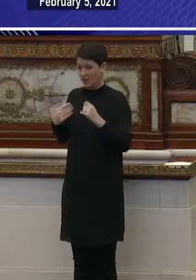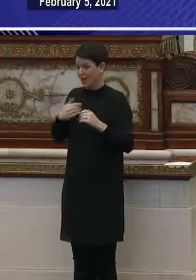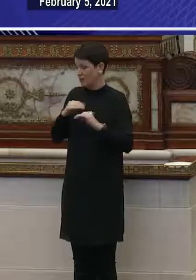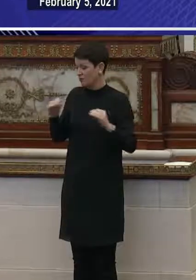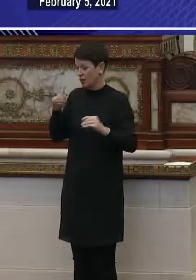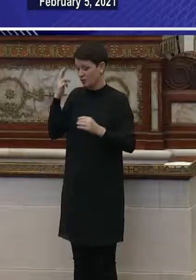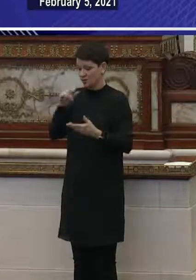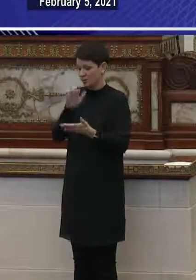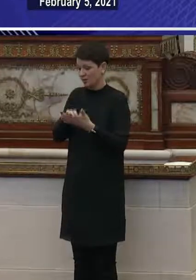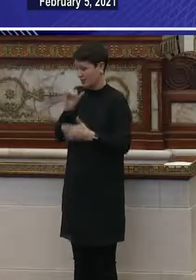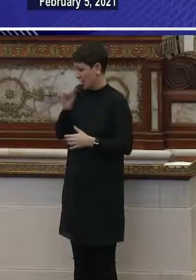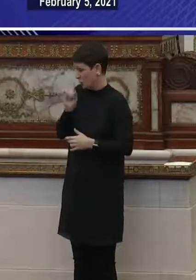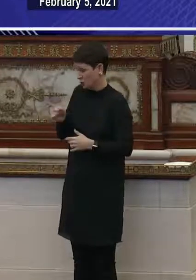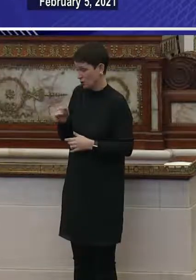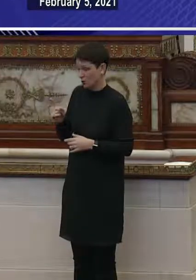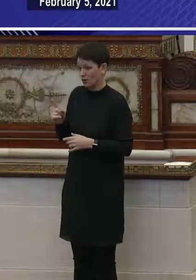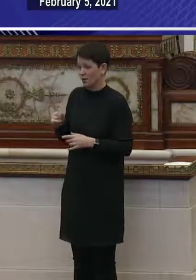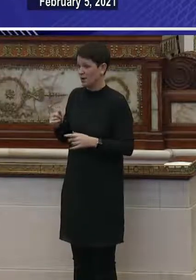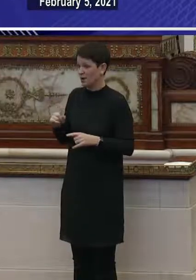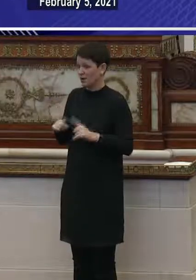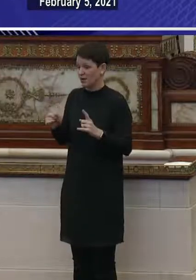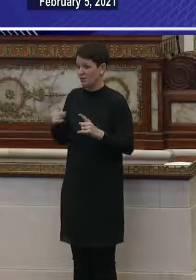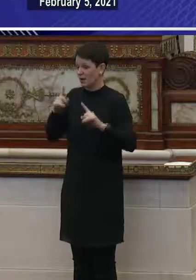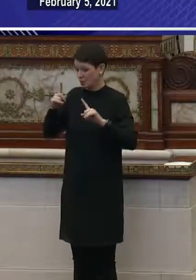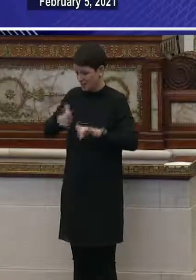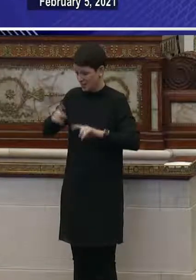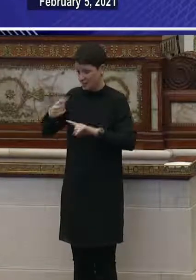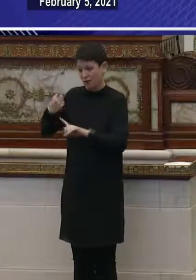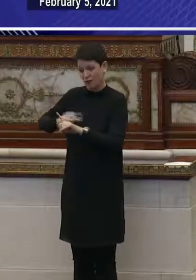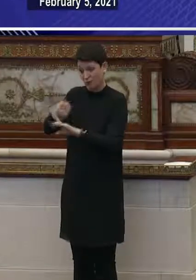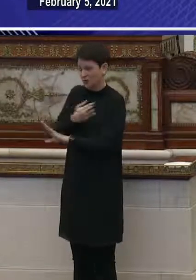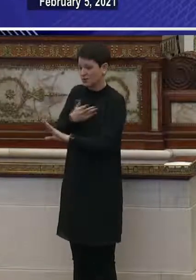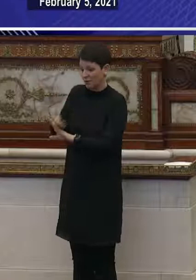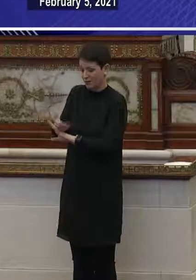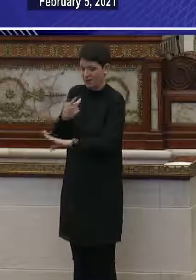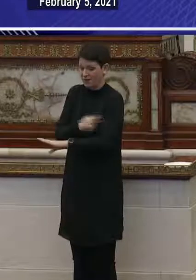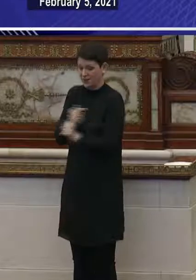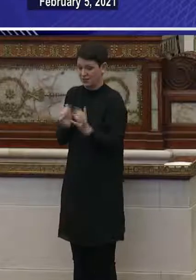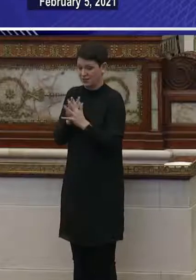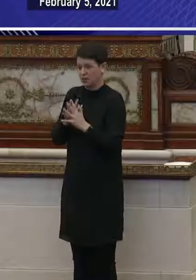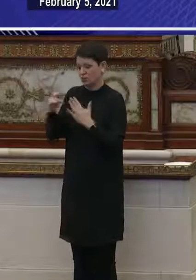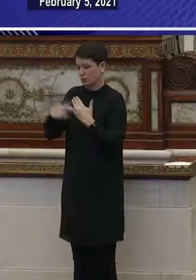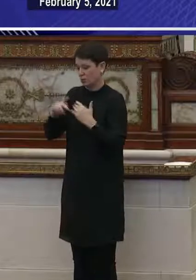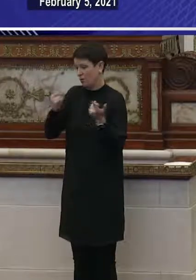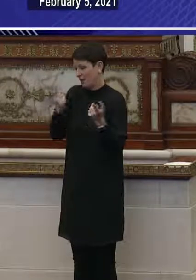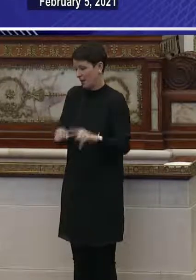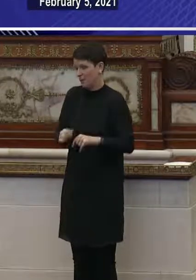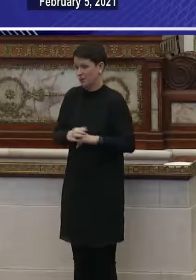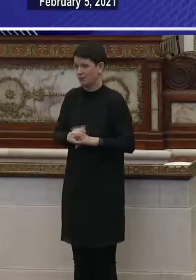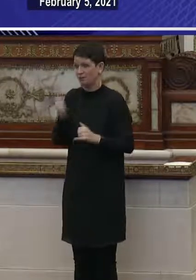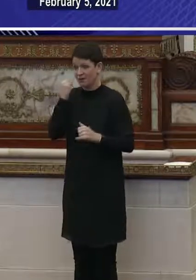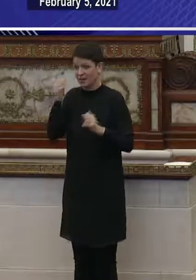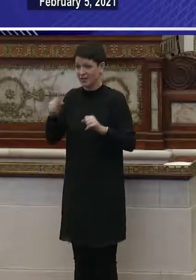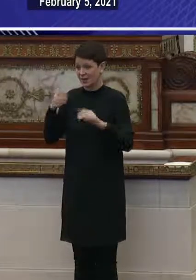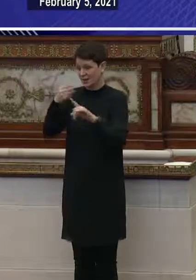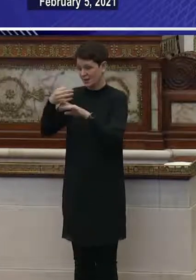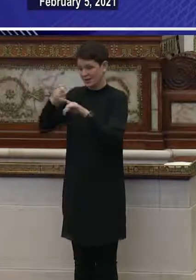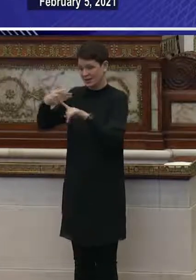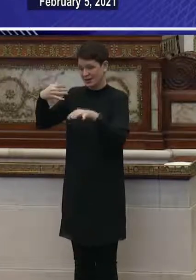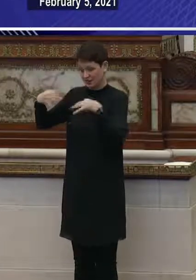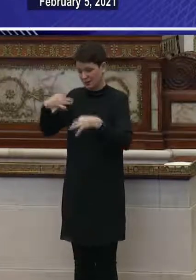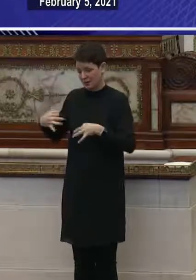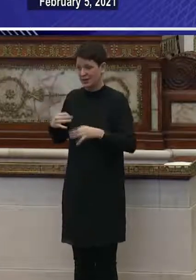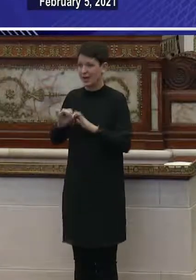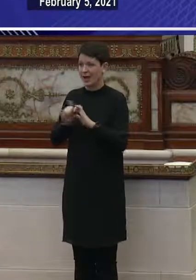to believe it's not true. I know that they were testing for some number of months before the vaccination initiative came about. If I could explain a little bit of the background